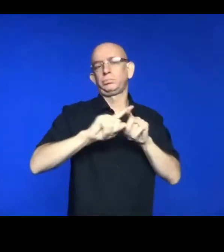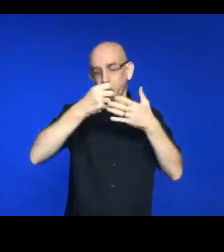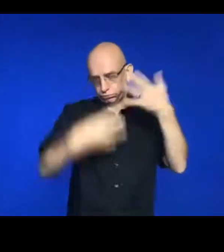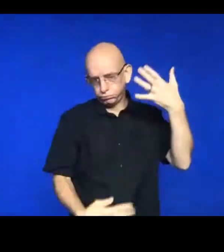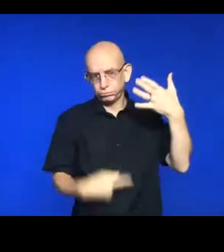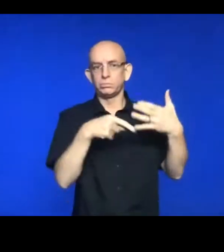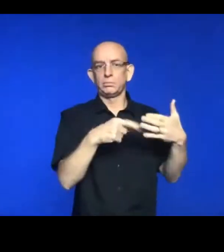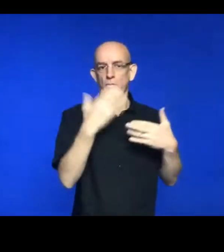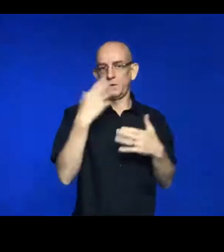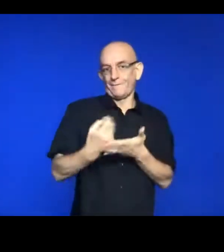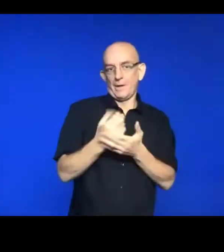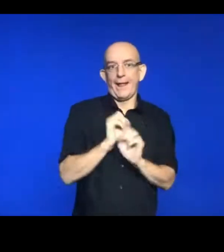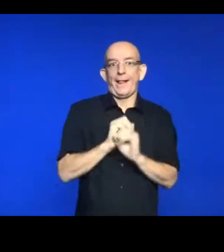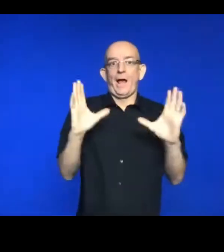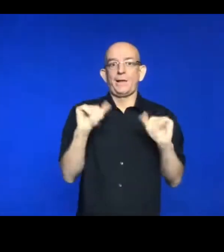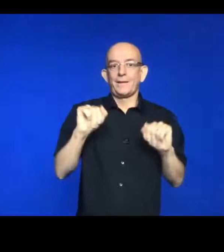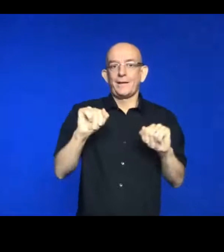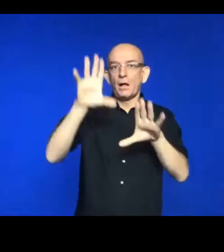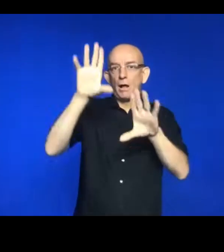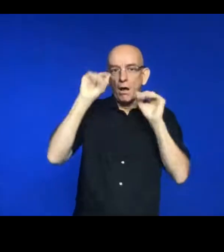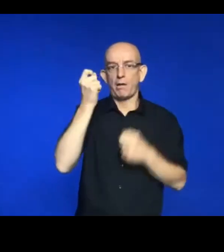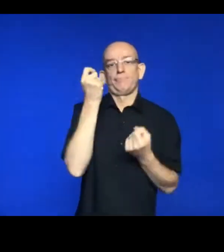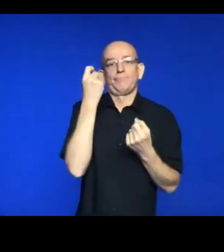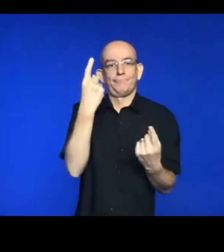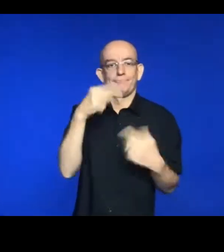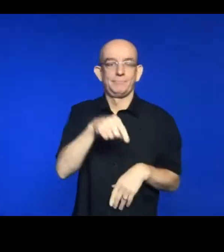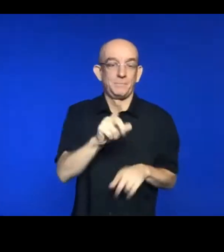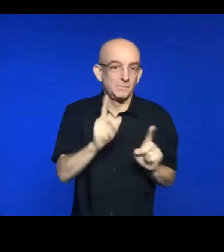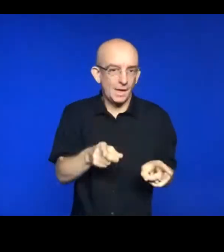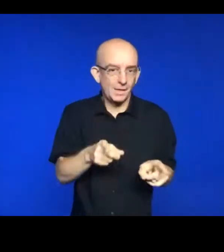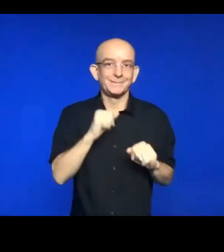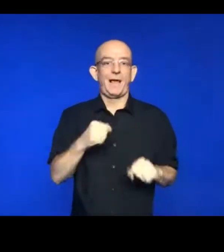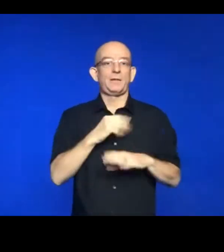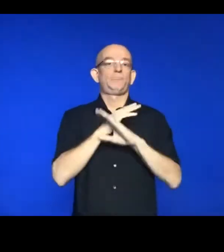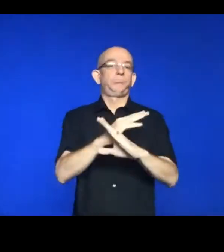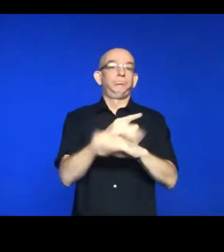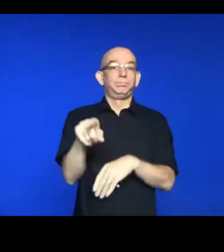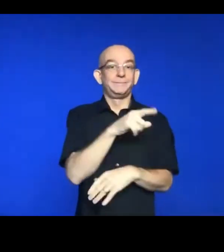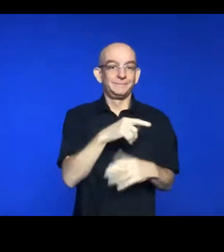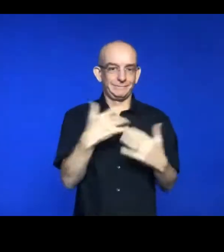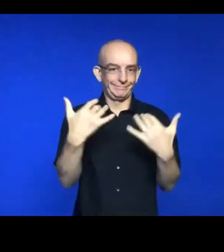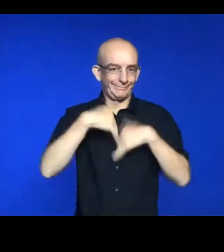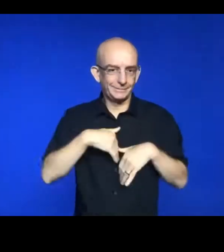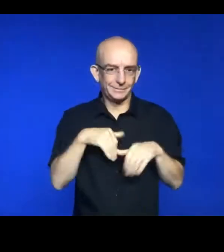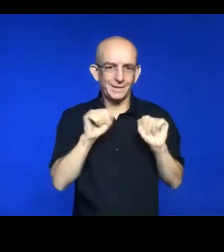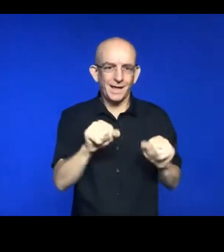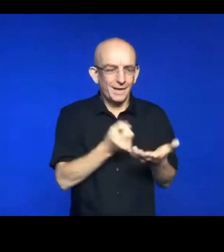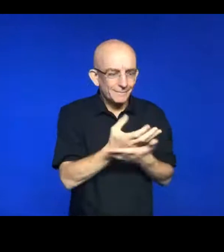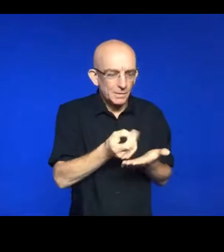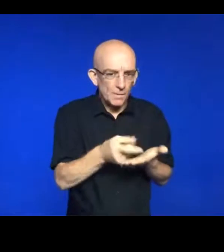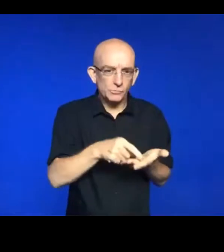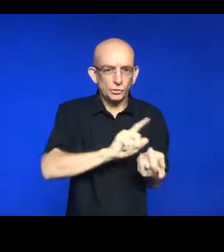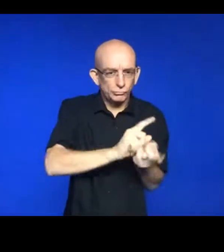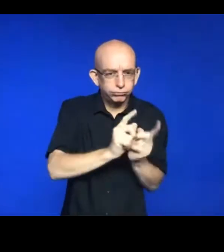provided in accessible formats, is provided in it is provided in easy to